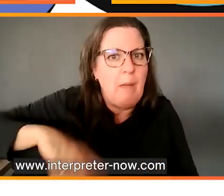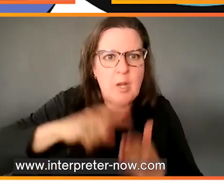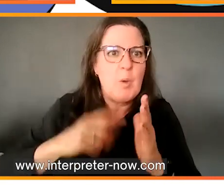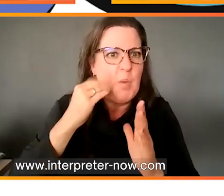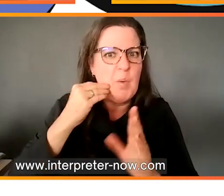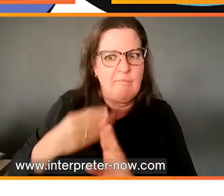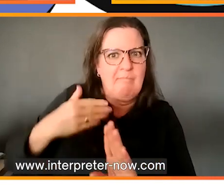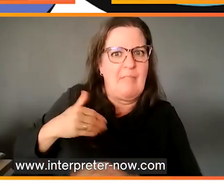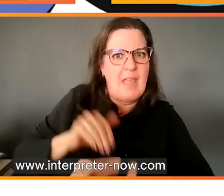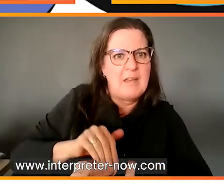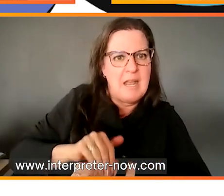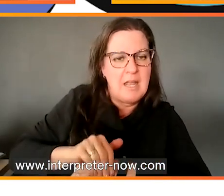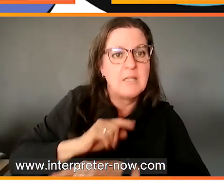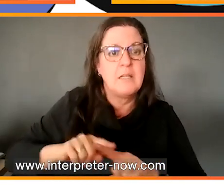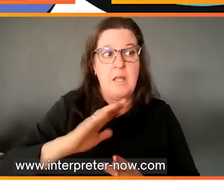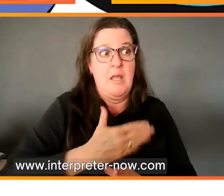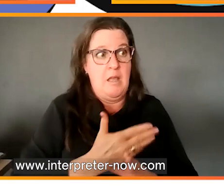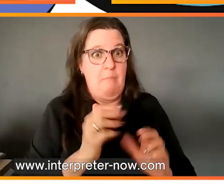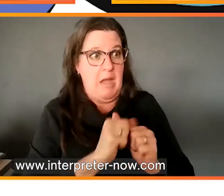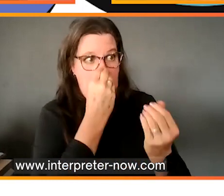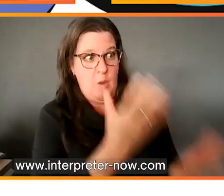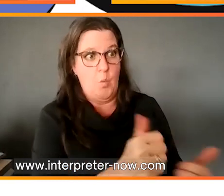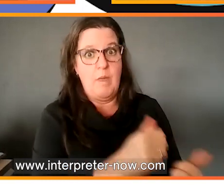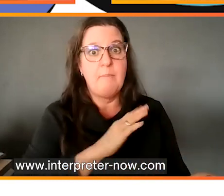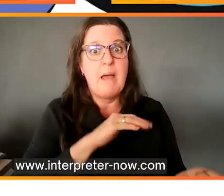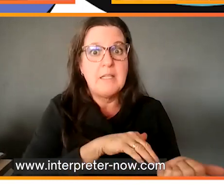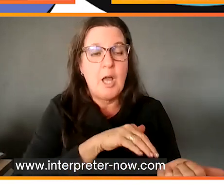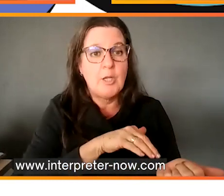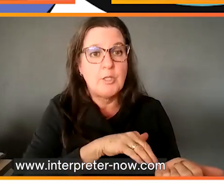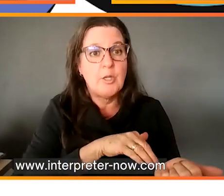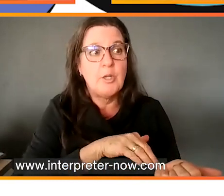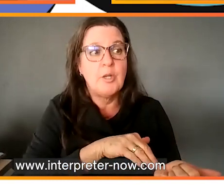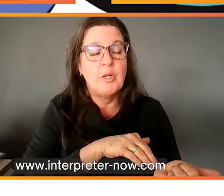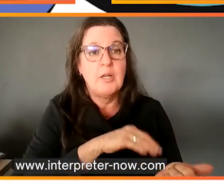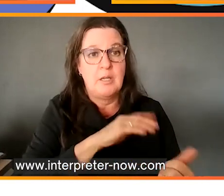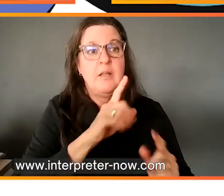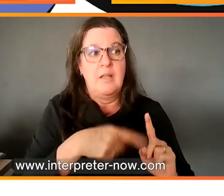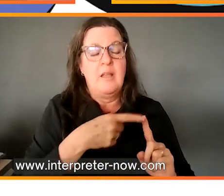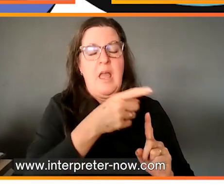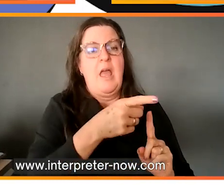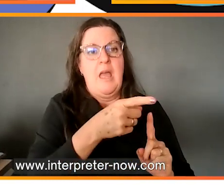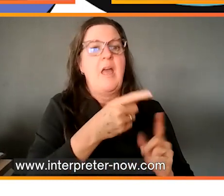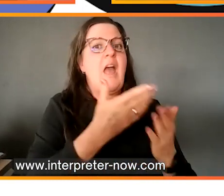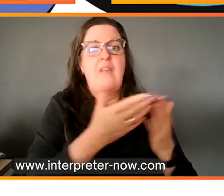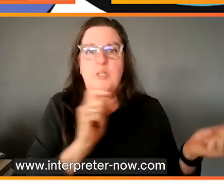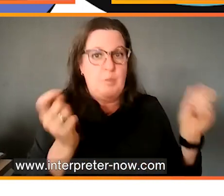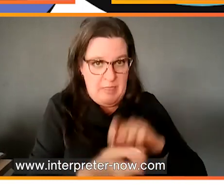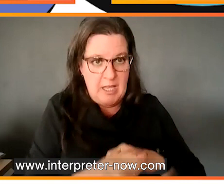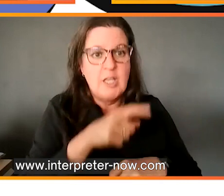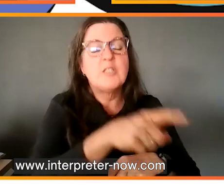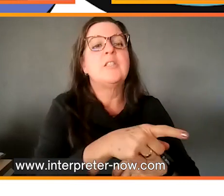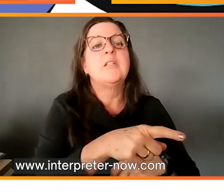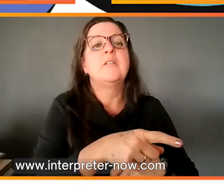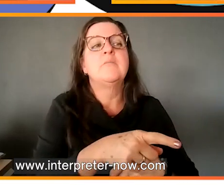largest customer, and nobody was the wiser. Right. But I shared that with my physician,